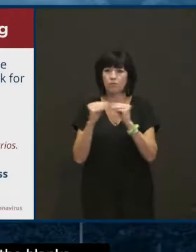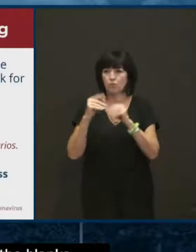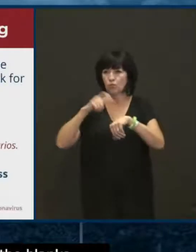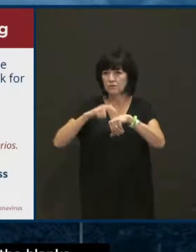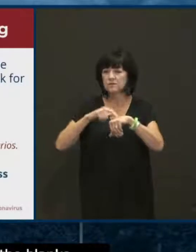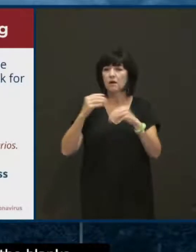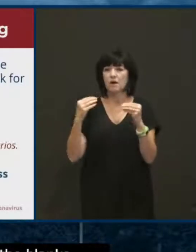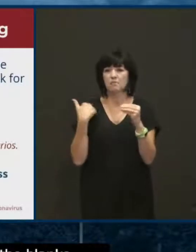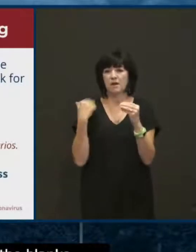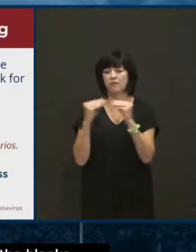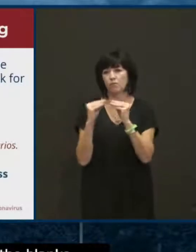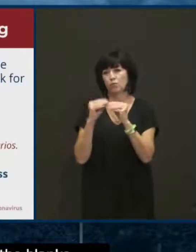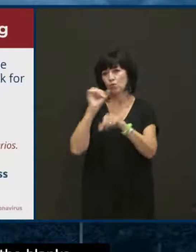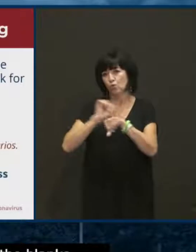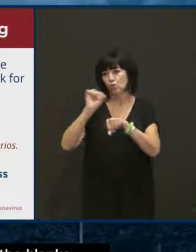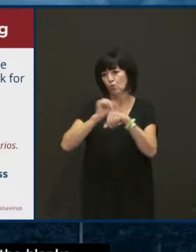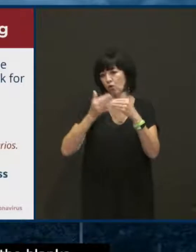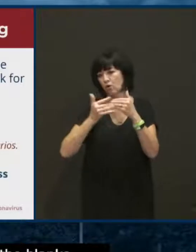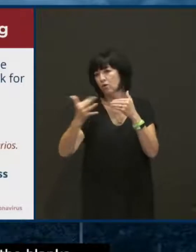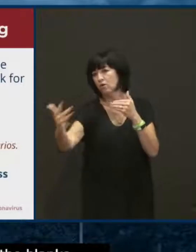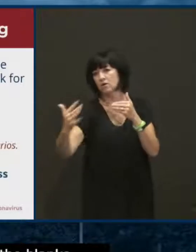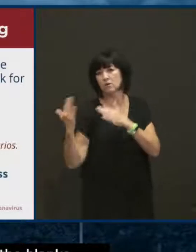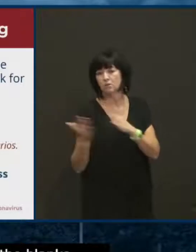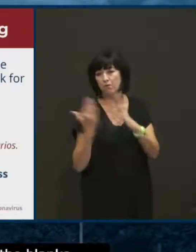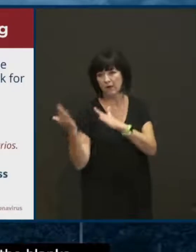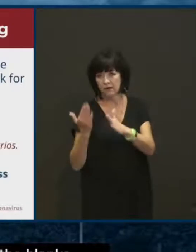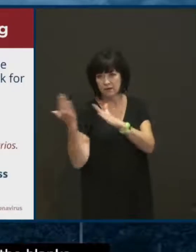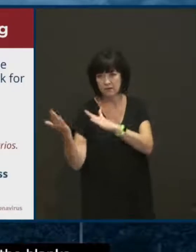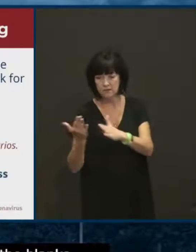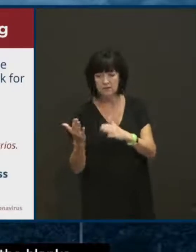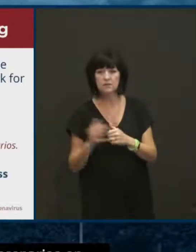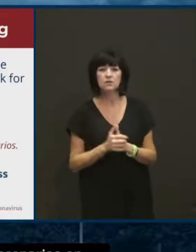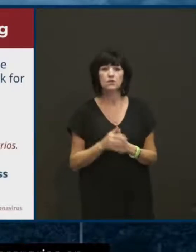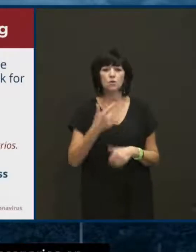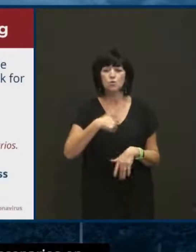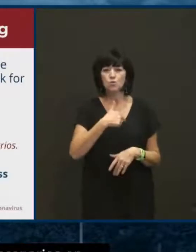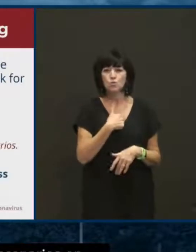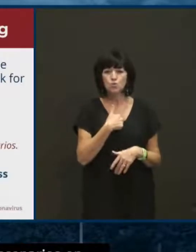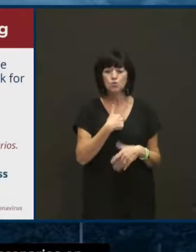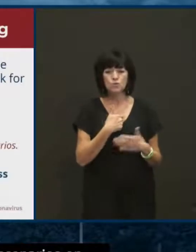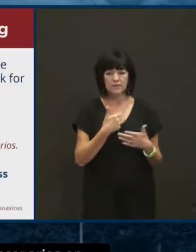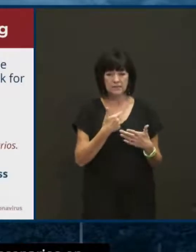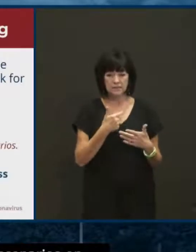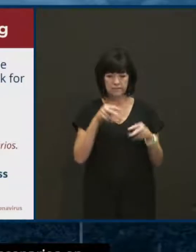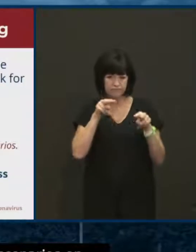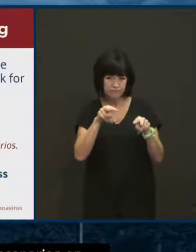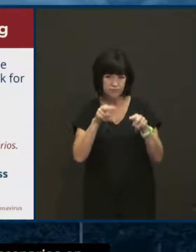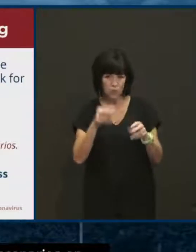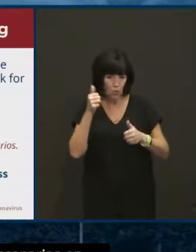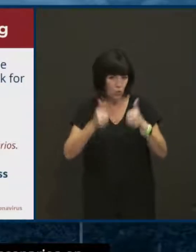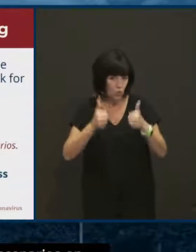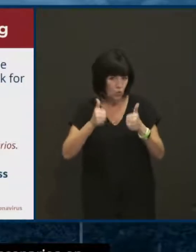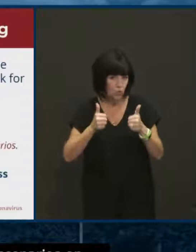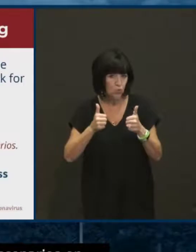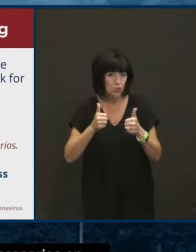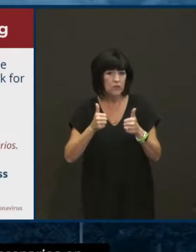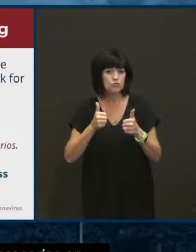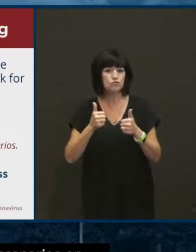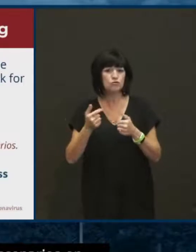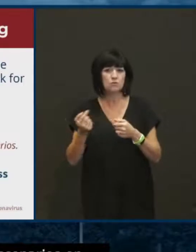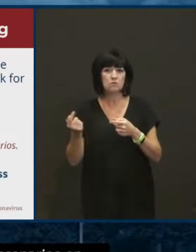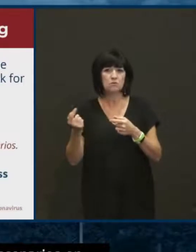scenarios depending on which vaccines come to our state, how much